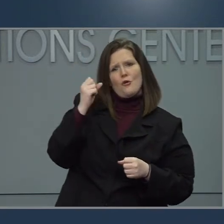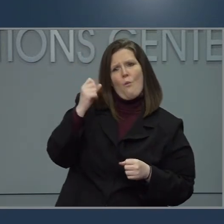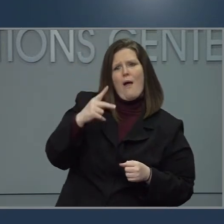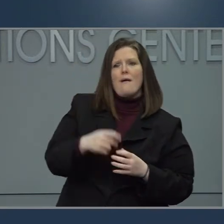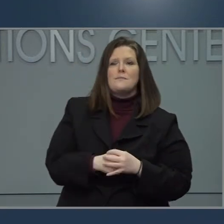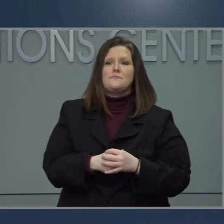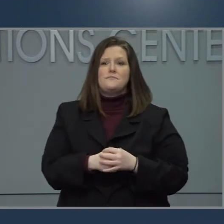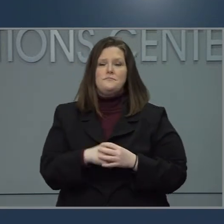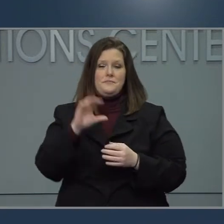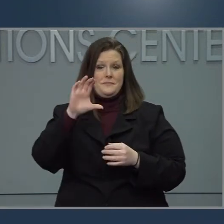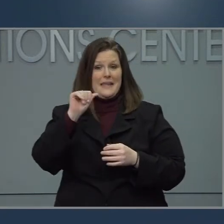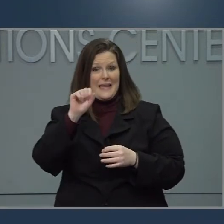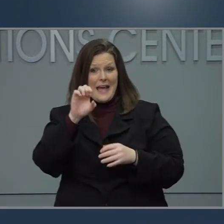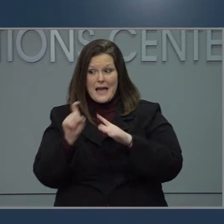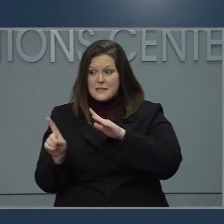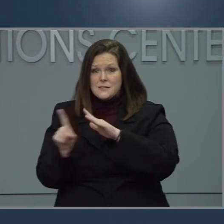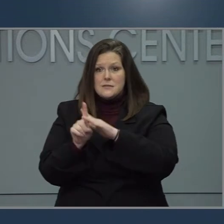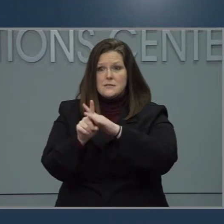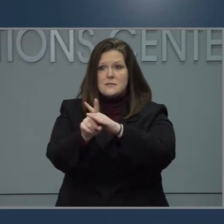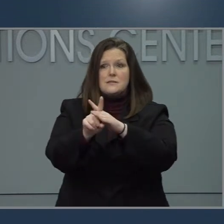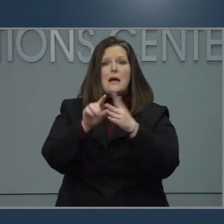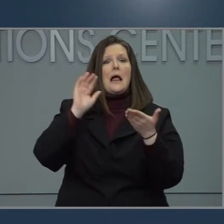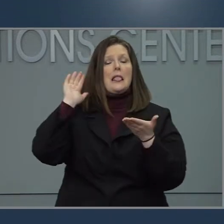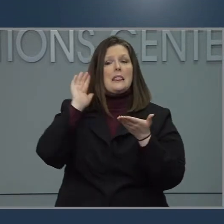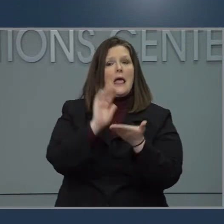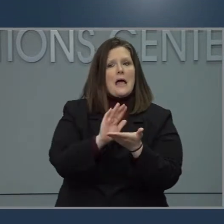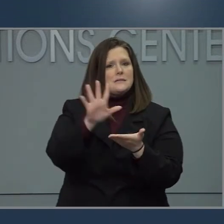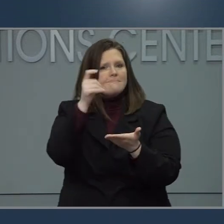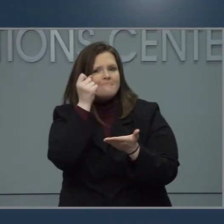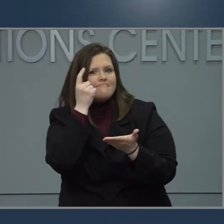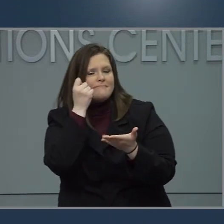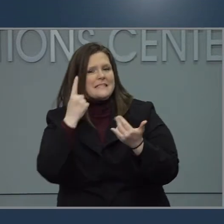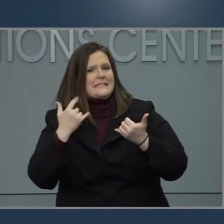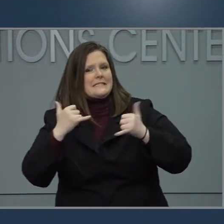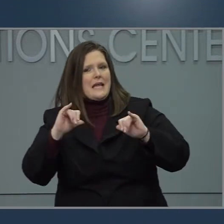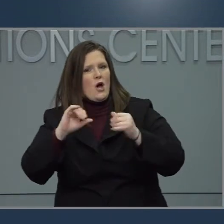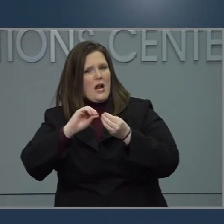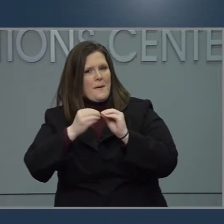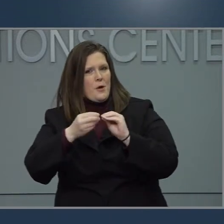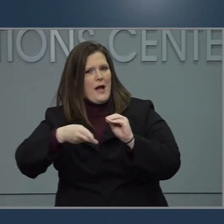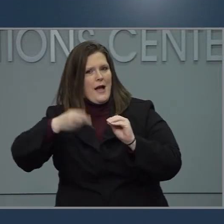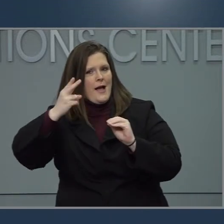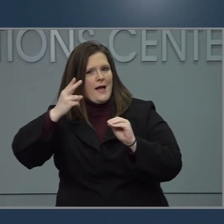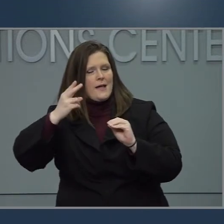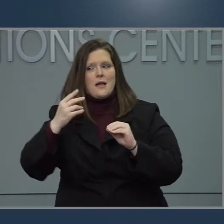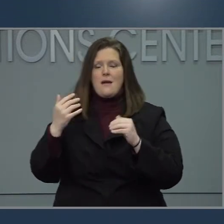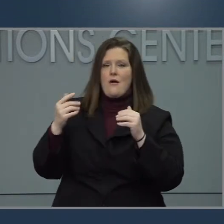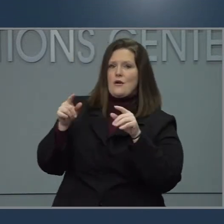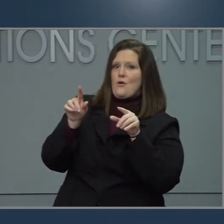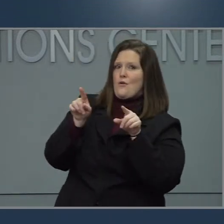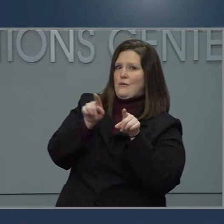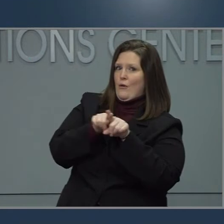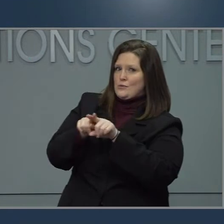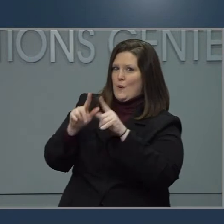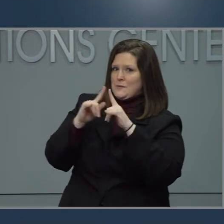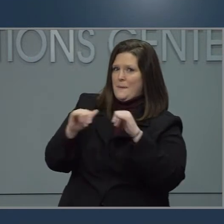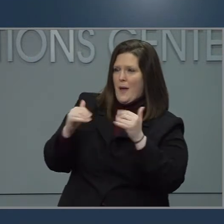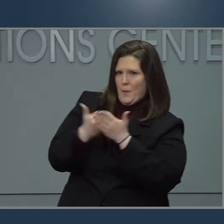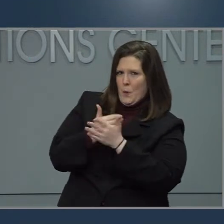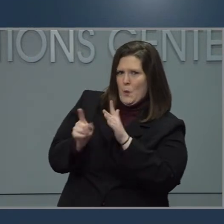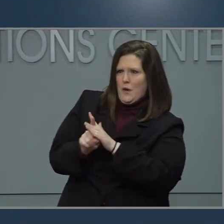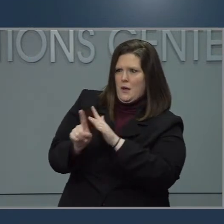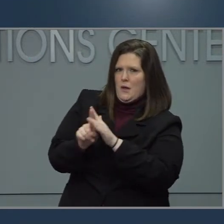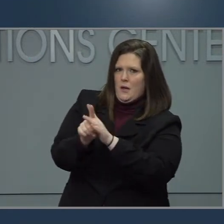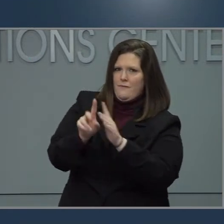cases is decreasing. However, cases remain elevated, and with the new COVID variants in the state, we need to keep our guard up.